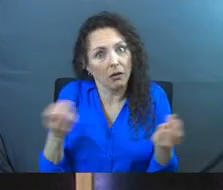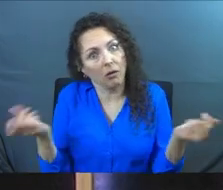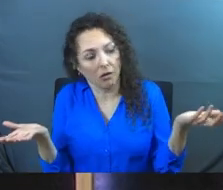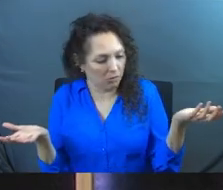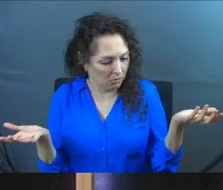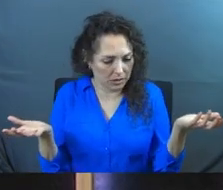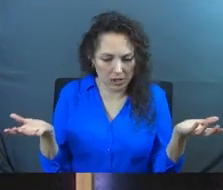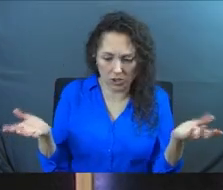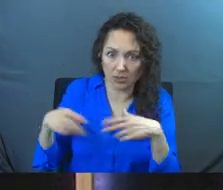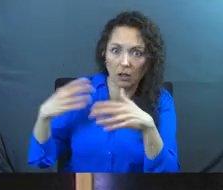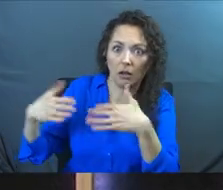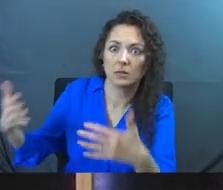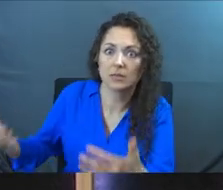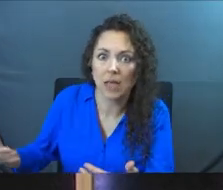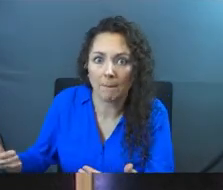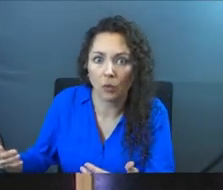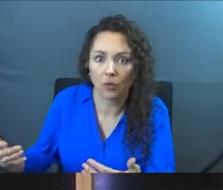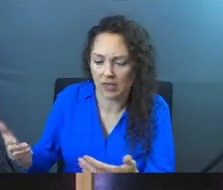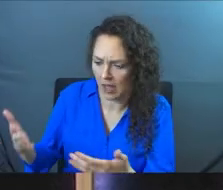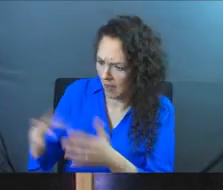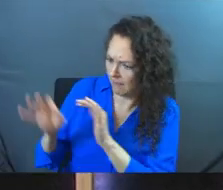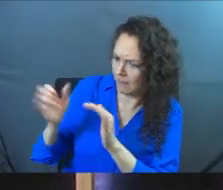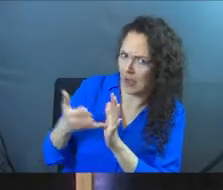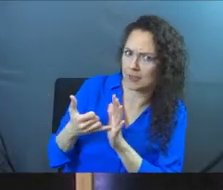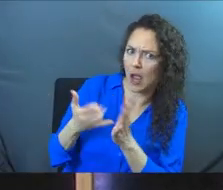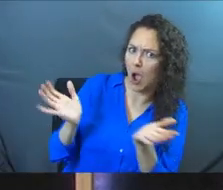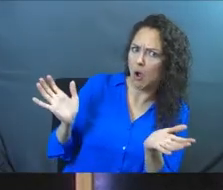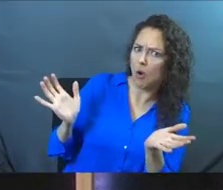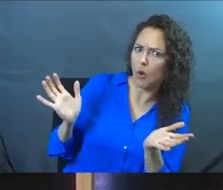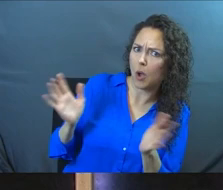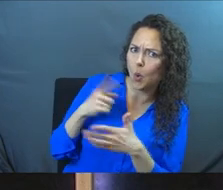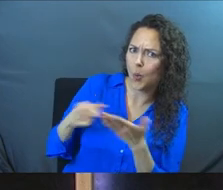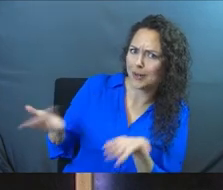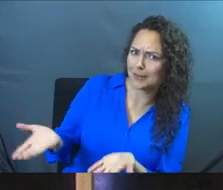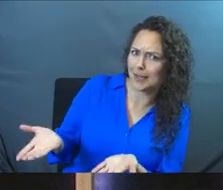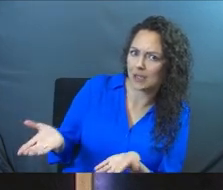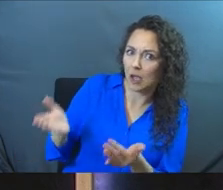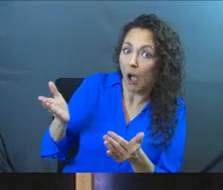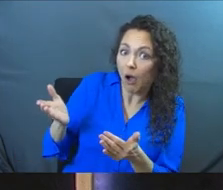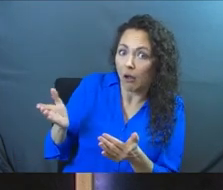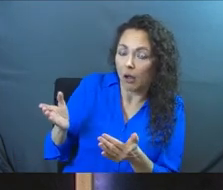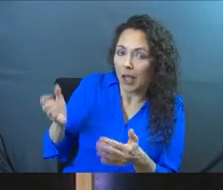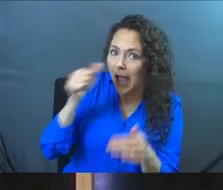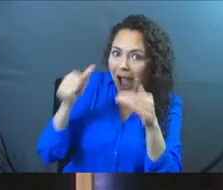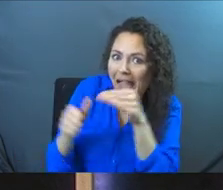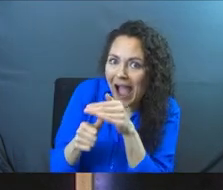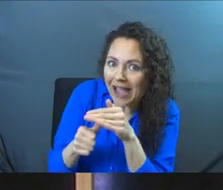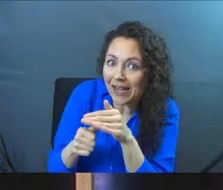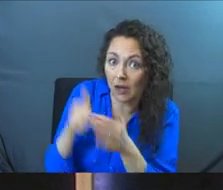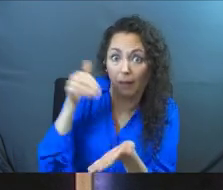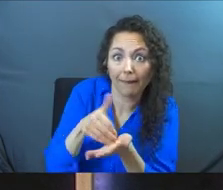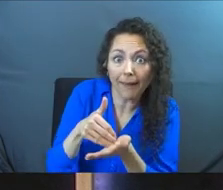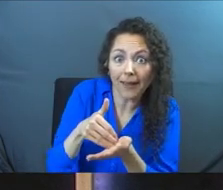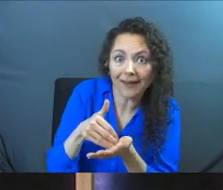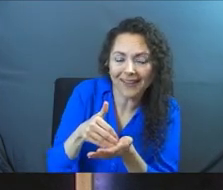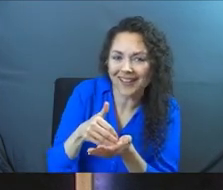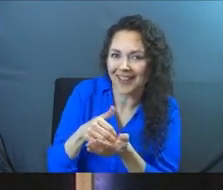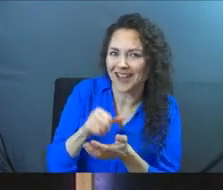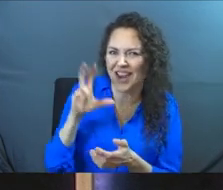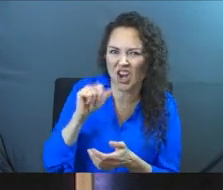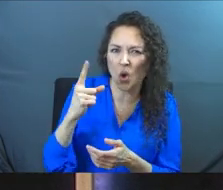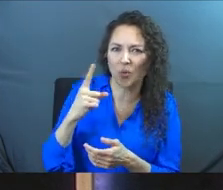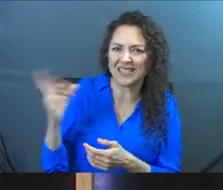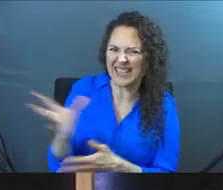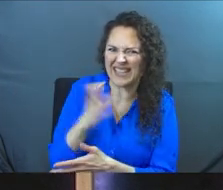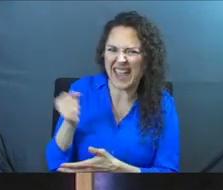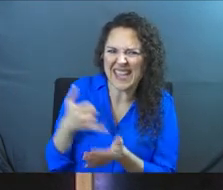an accident. He stumbles upon this incredible thing and he sees it. He then hides it again to make sure nobody else can take it, to make sure it's